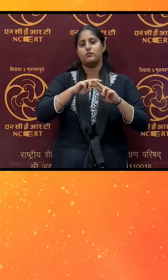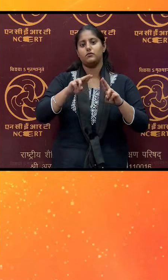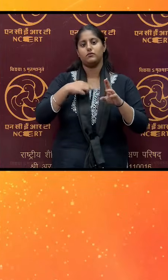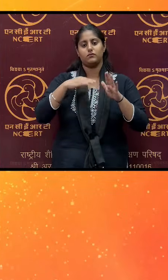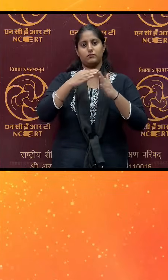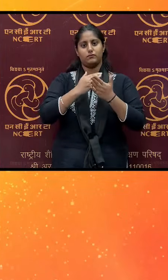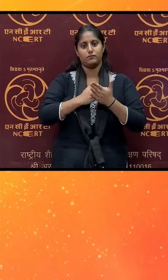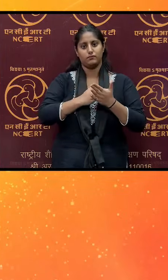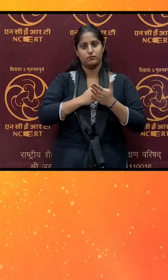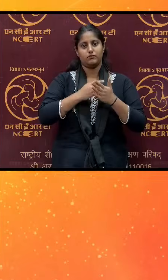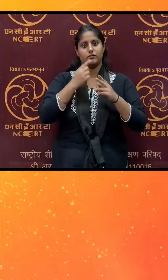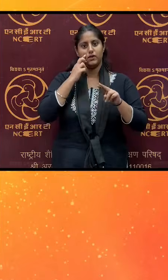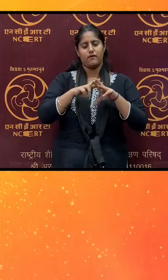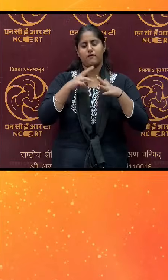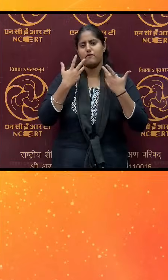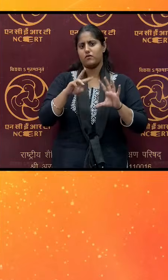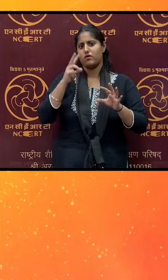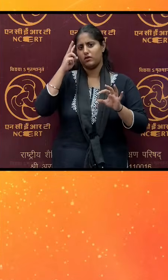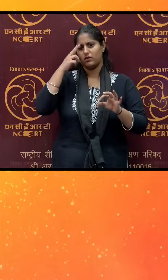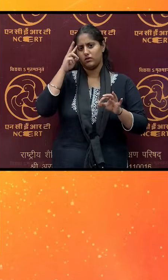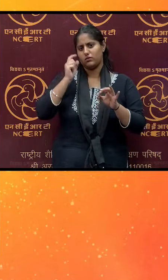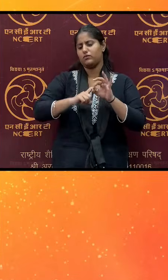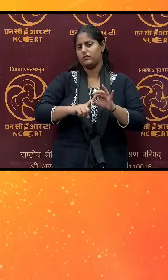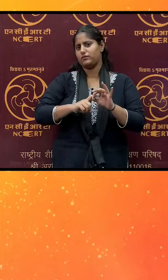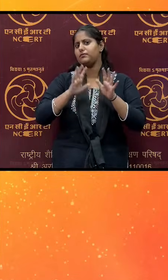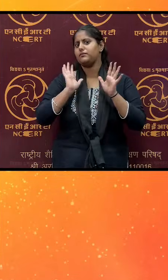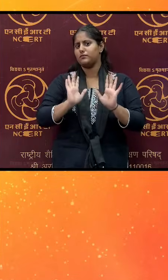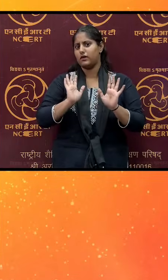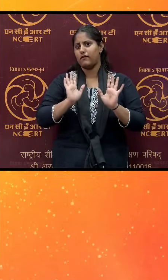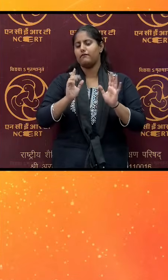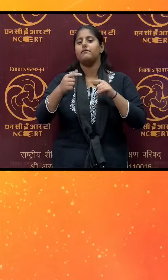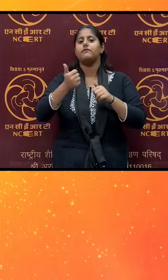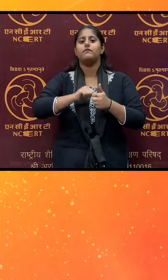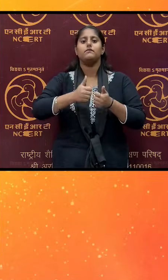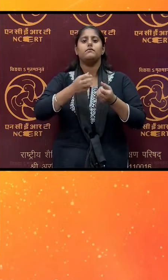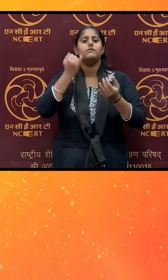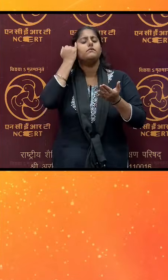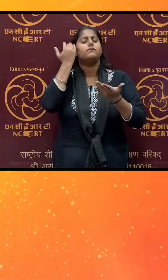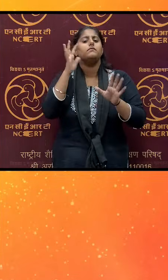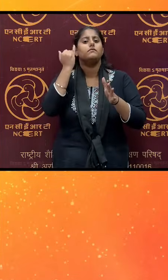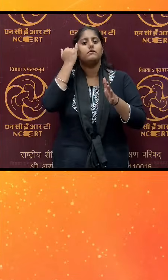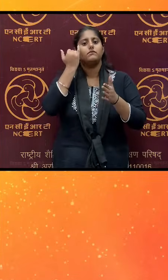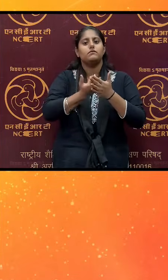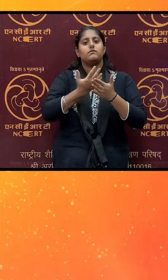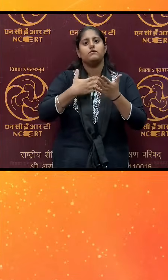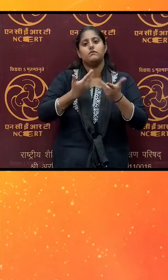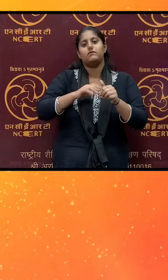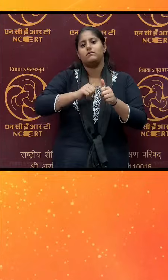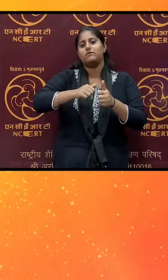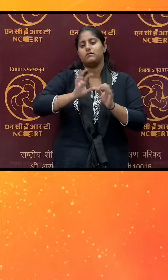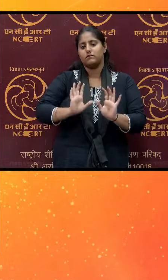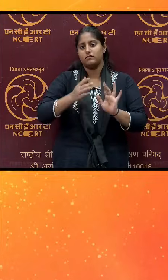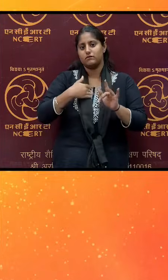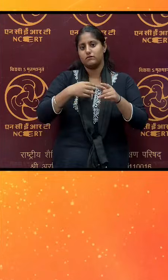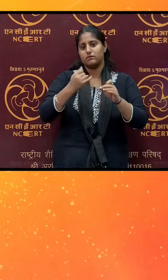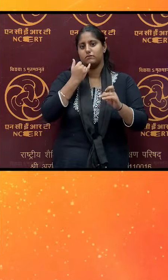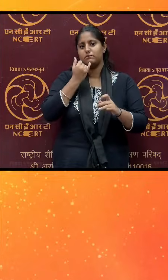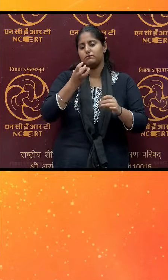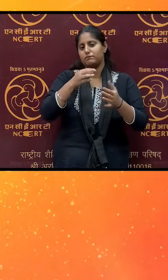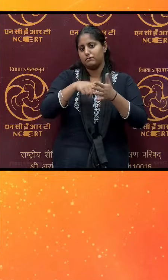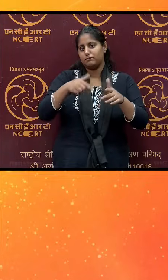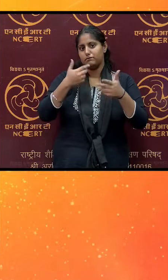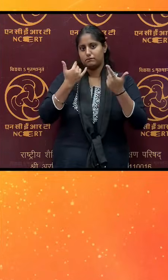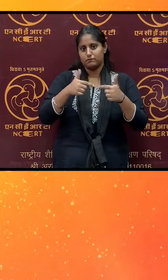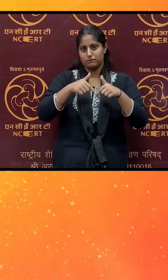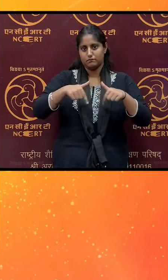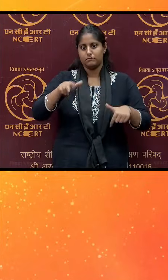session, if you are thinking about any question, any query, if you have any suggestion or feedback, you can just call us on a number, that